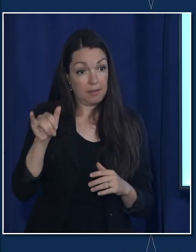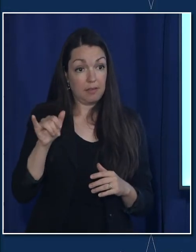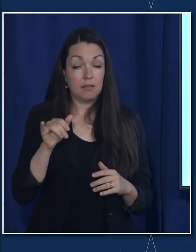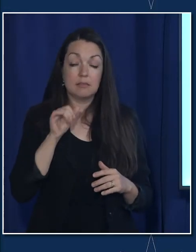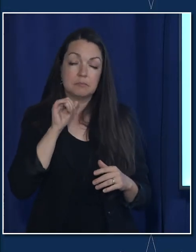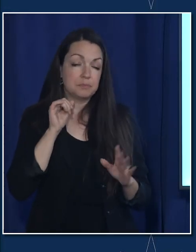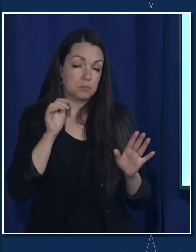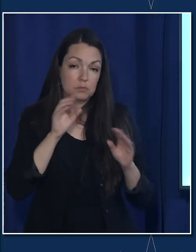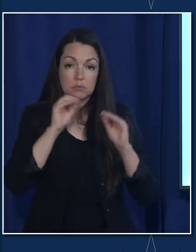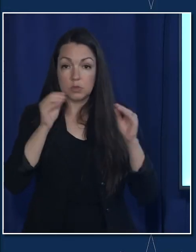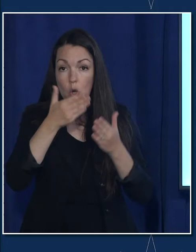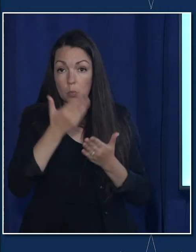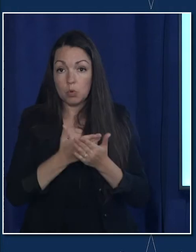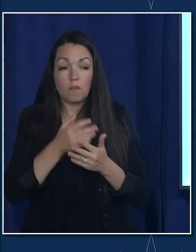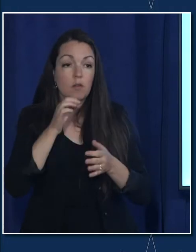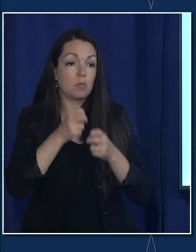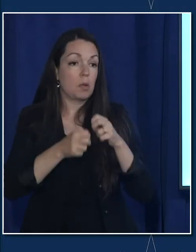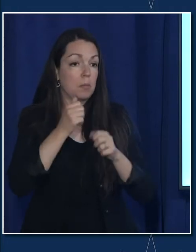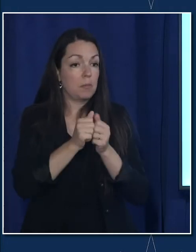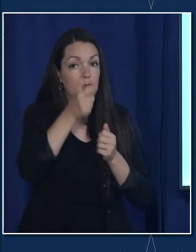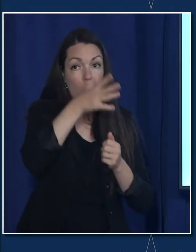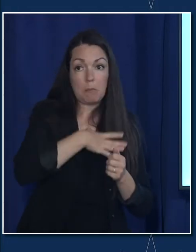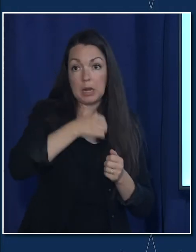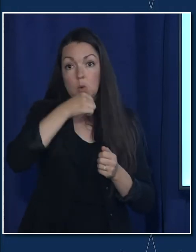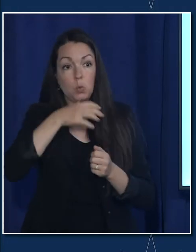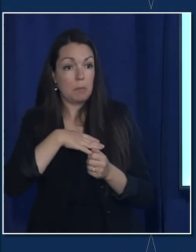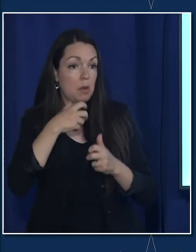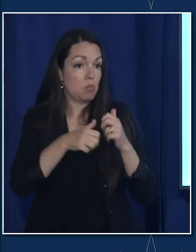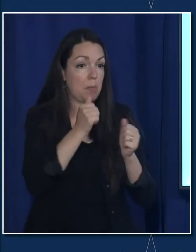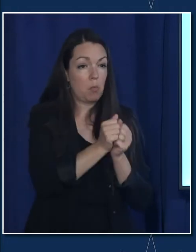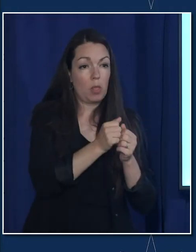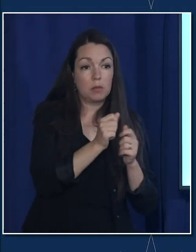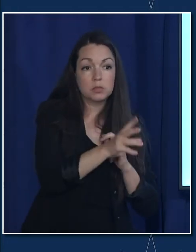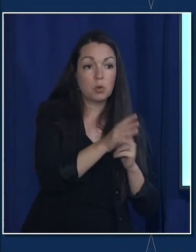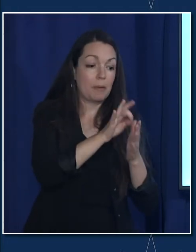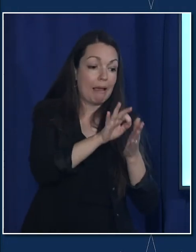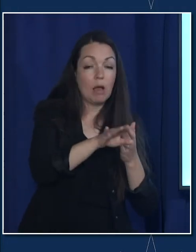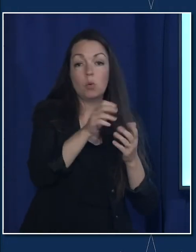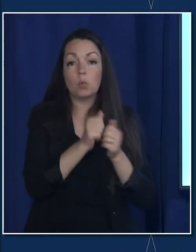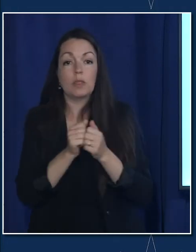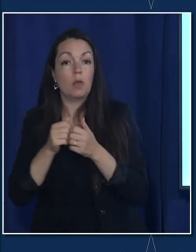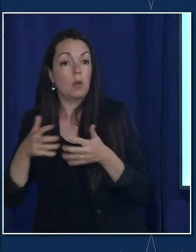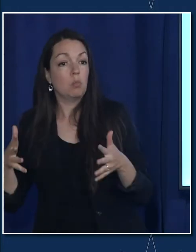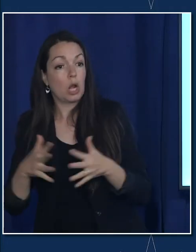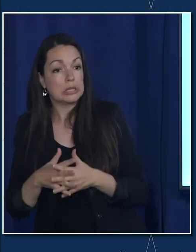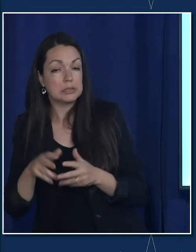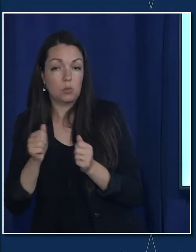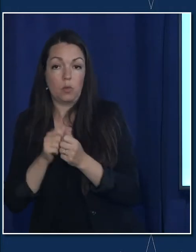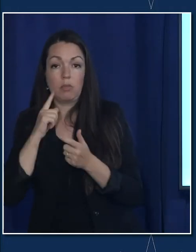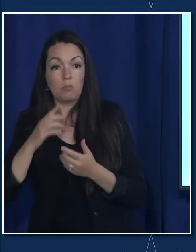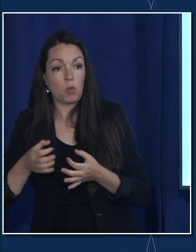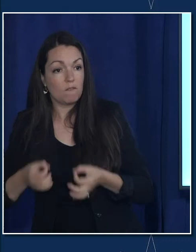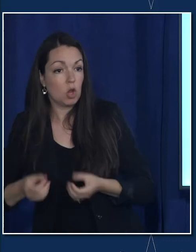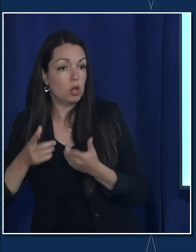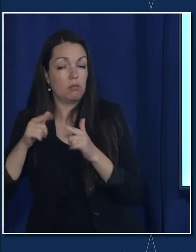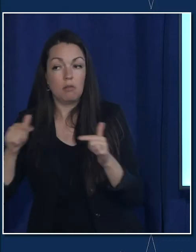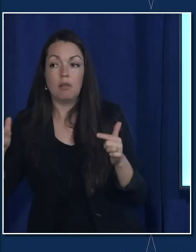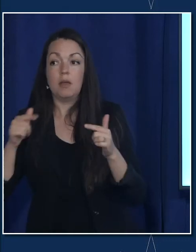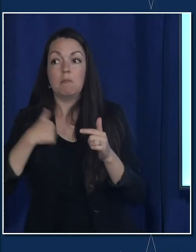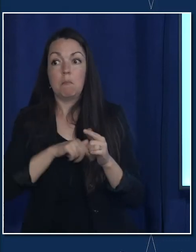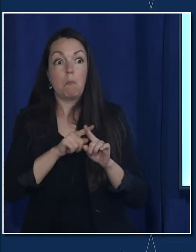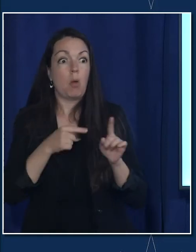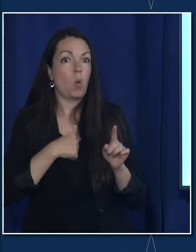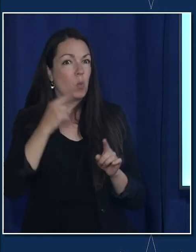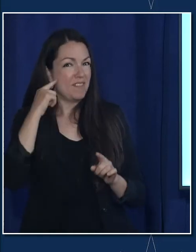no proof of problems with sperm counts. There is no proof of problems with pregnancy, ovarian, but that is we hear that very, very